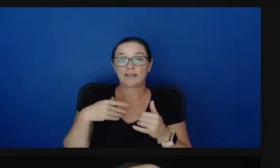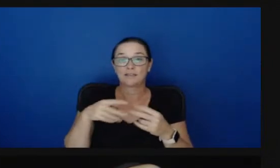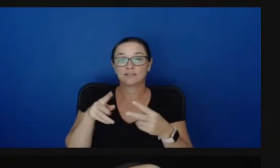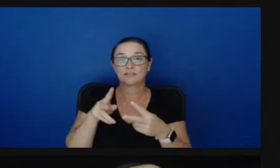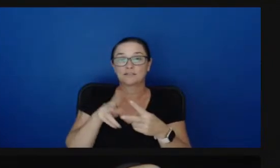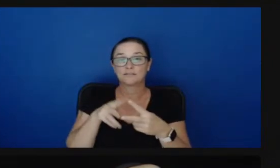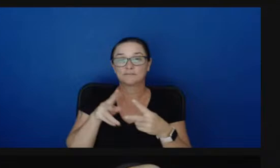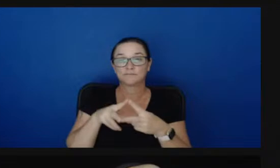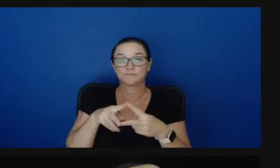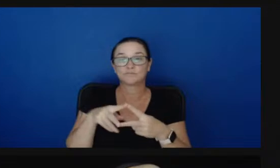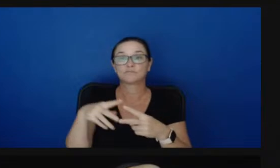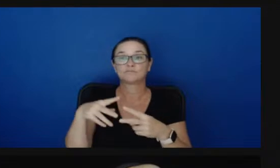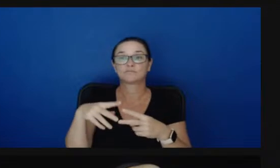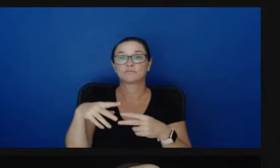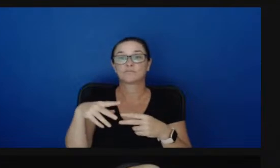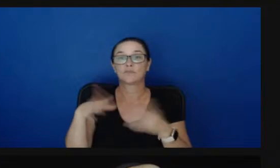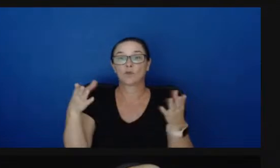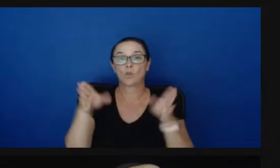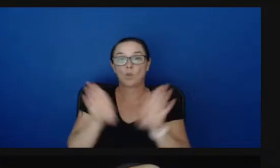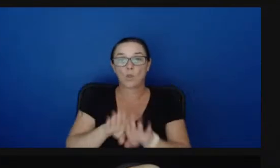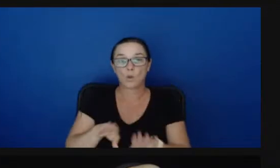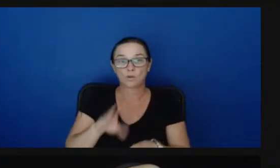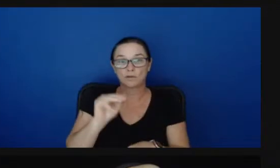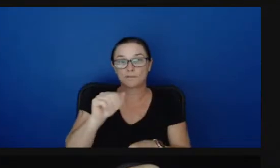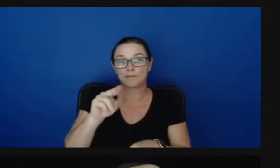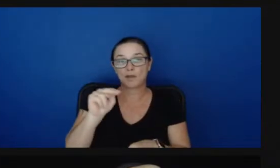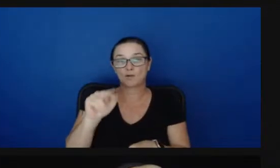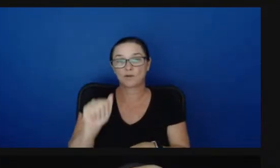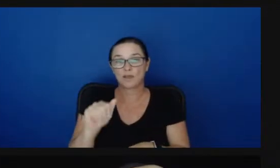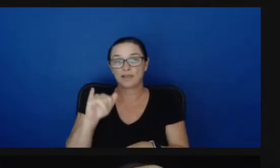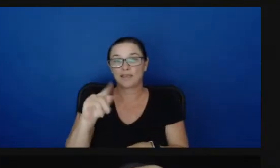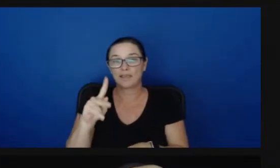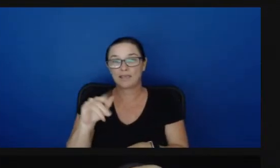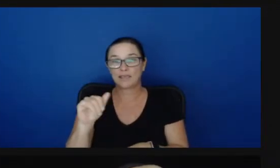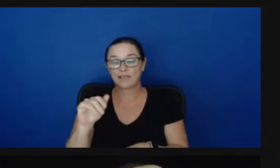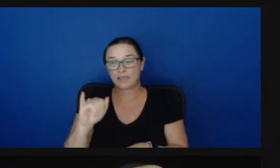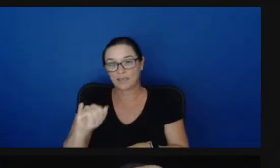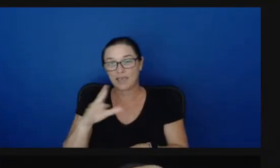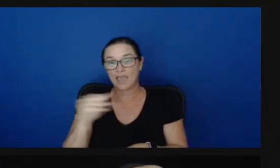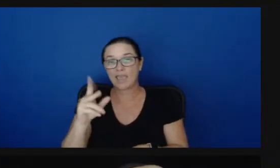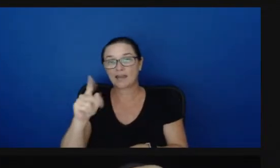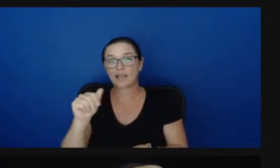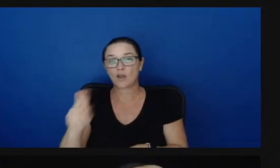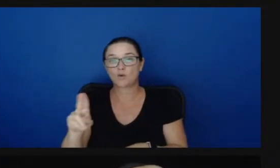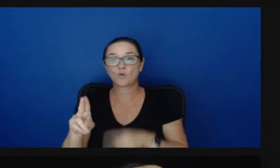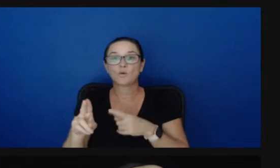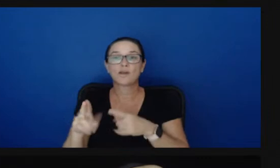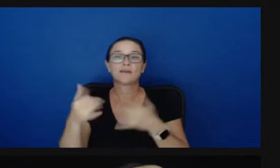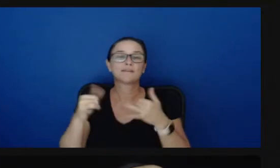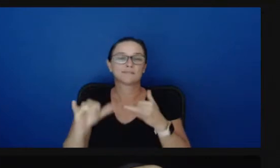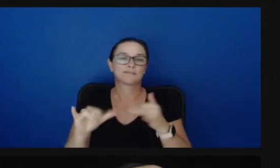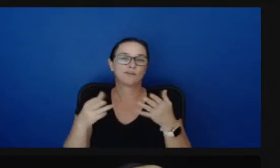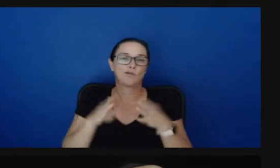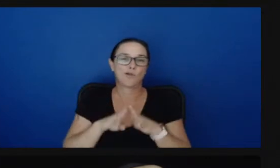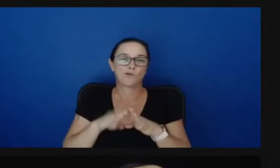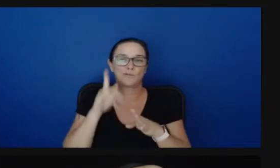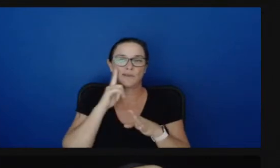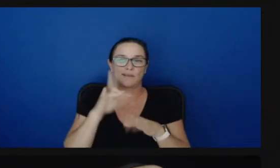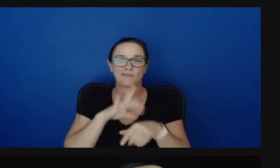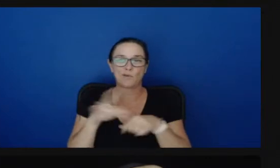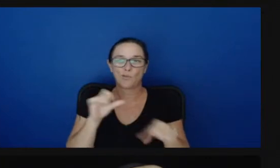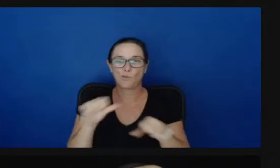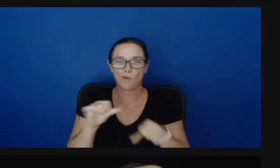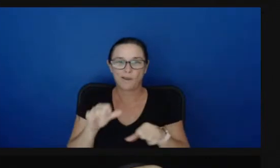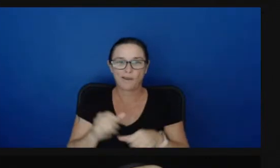footprints trail closed because of the earthquakes. That has not come down yet, as of today still. And this is the current loaded page.